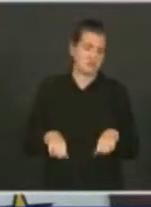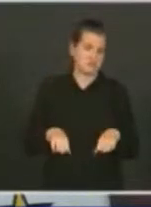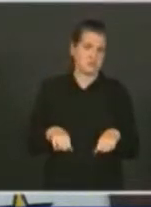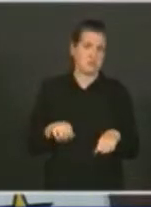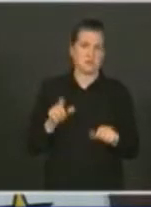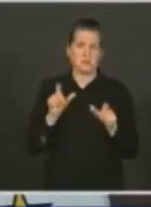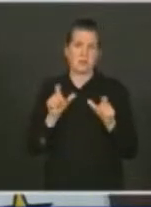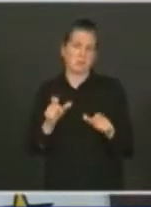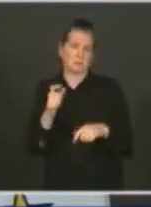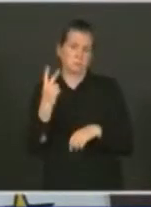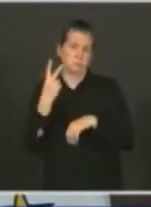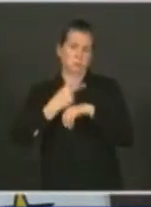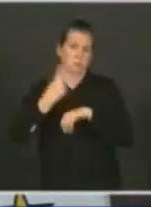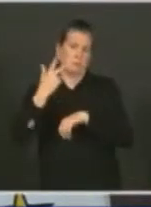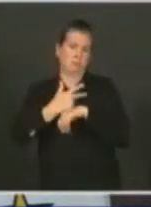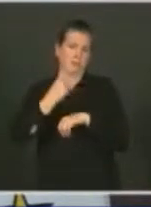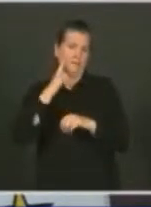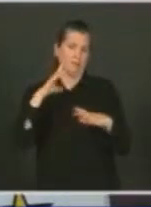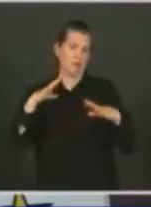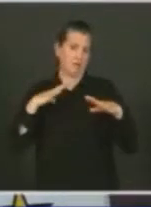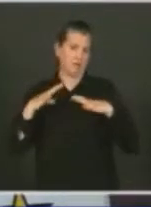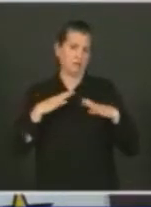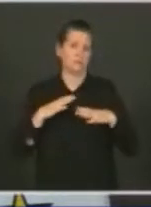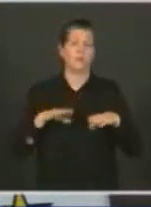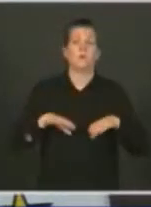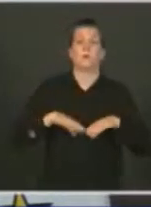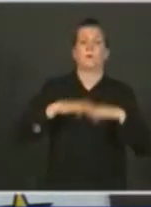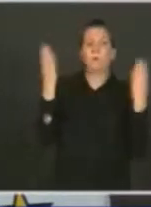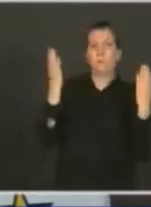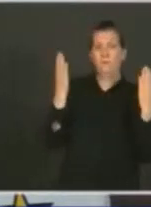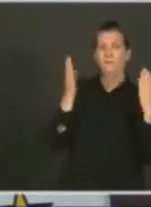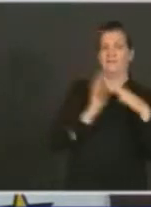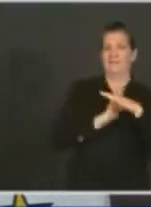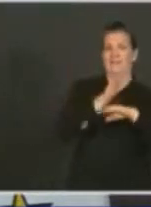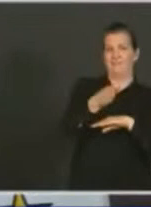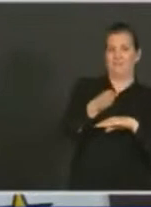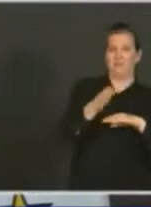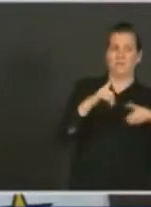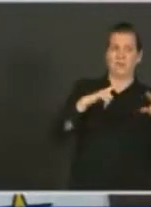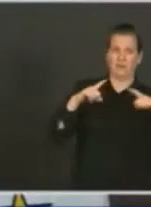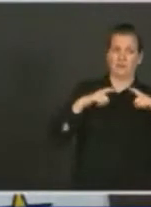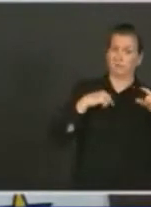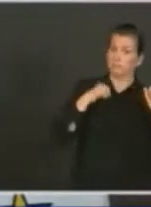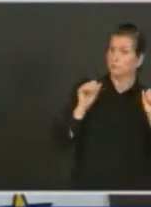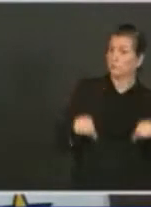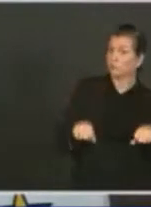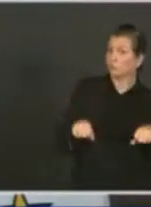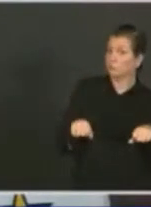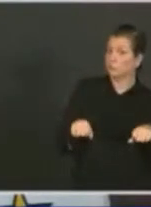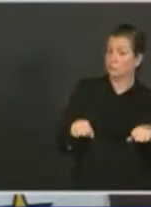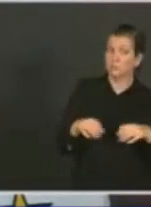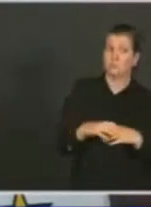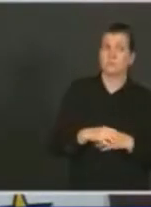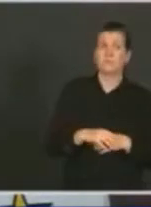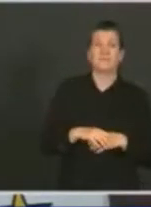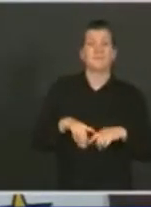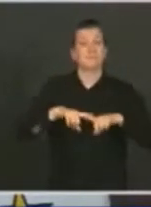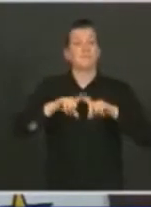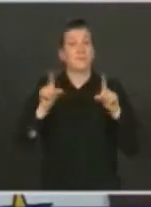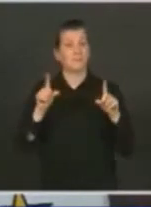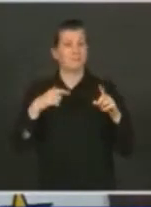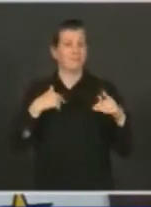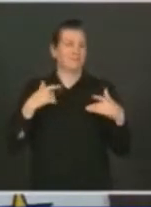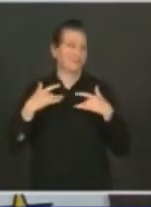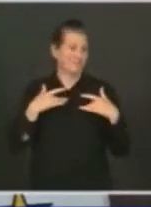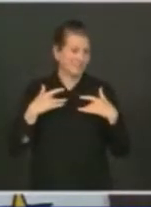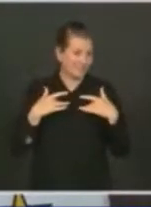lockdown. And if we do that, then the federal government better step up with a serious stimulus because the economy